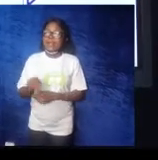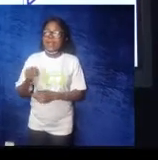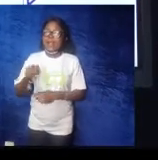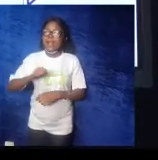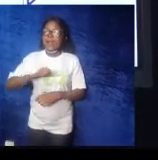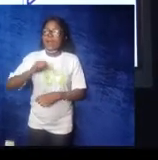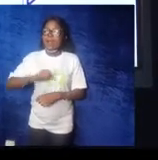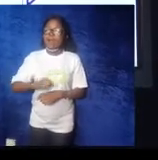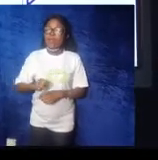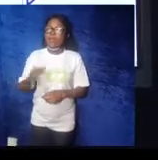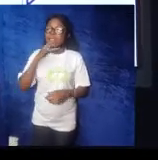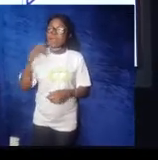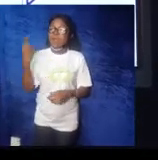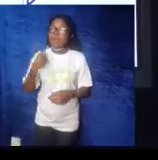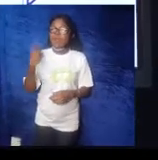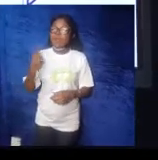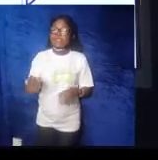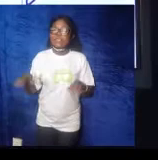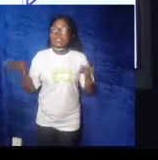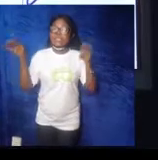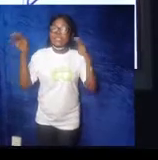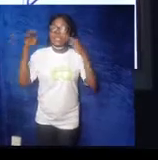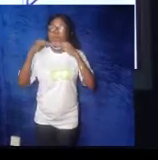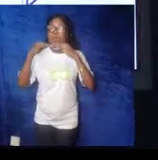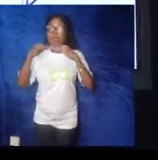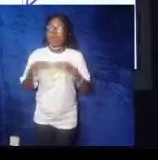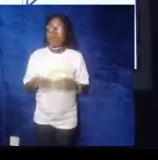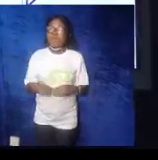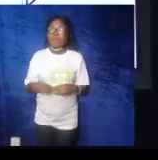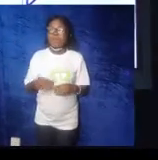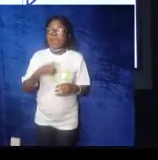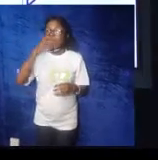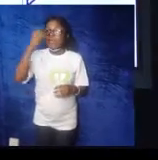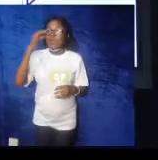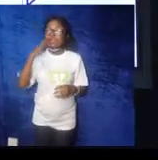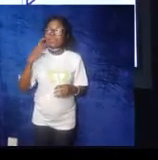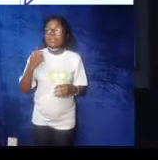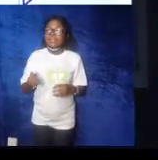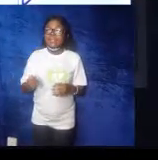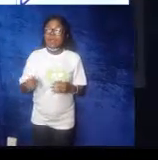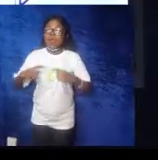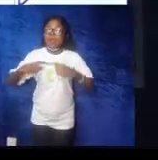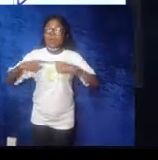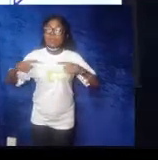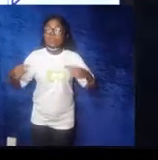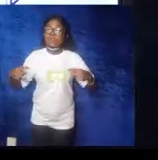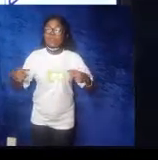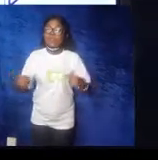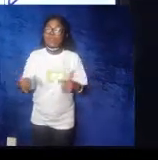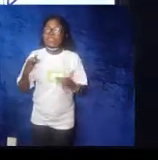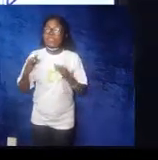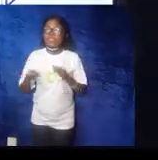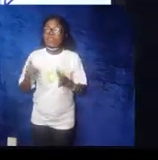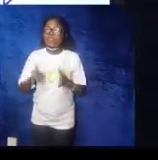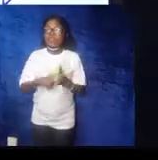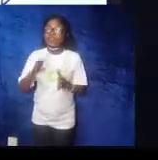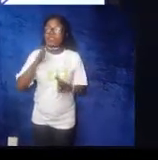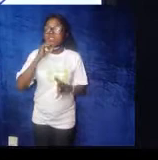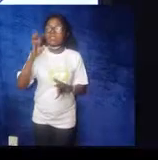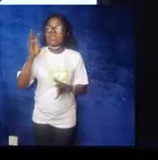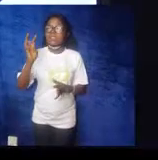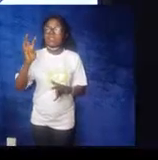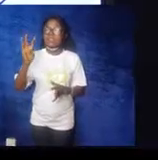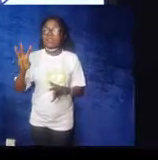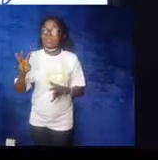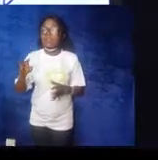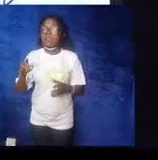alternate angle, and alternate angles are always equal. So this is 64 and this is 64 as well, because they are